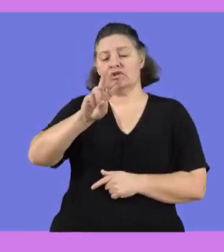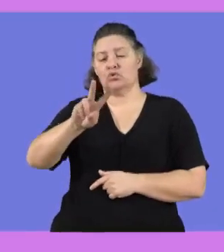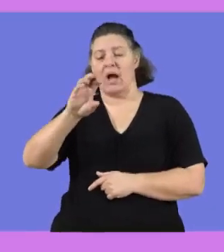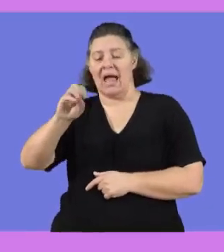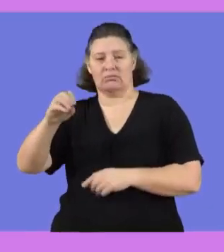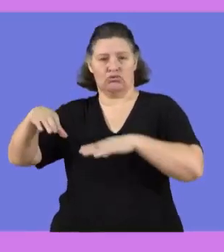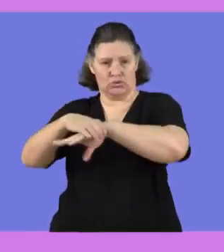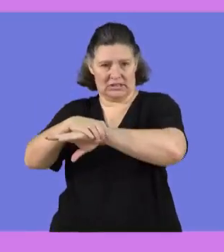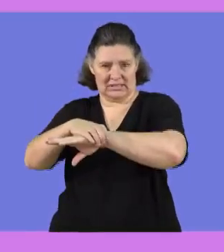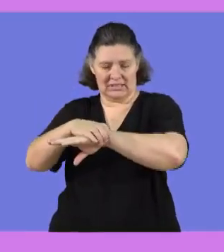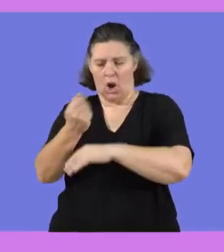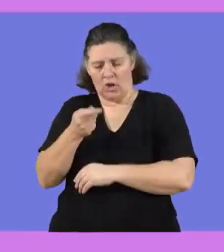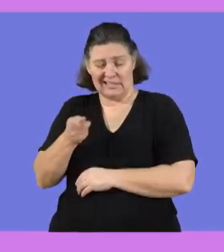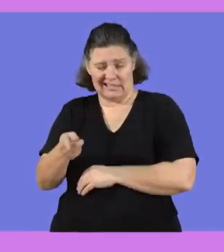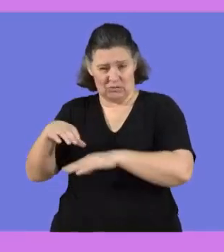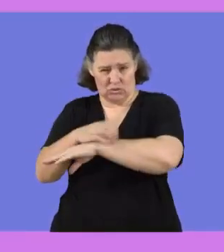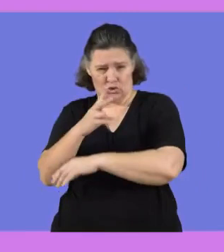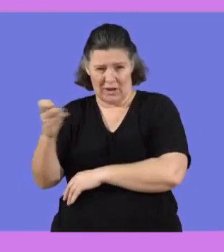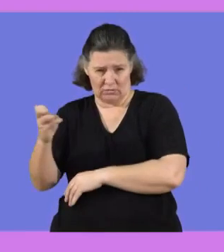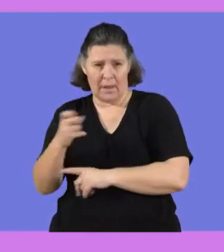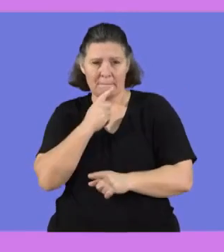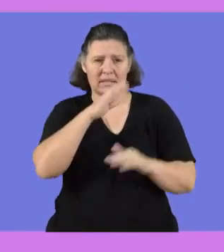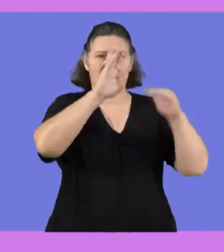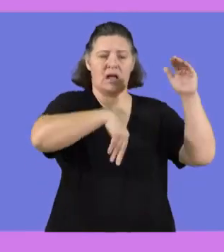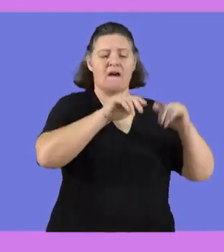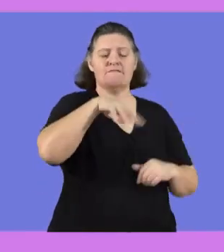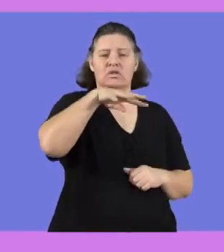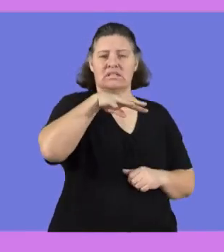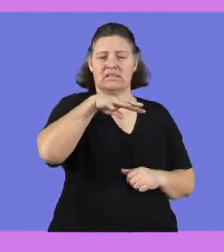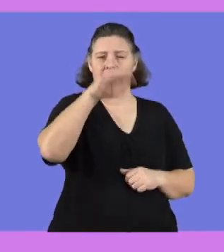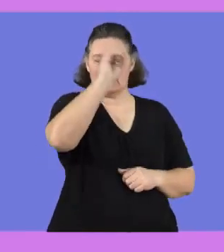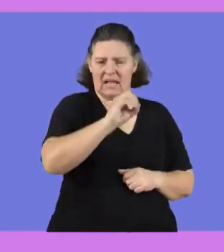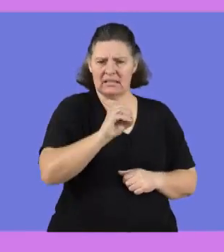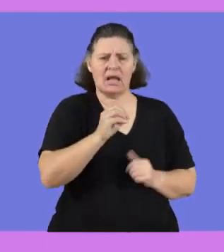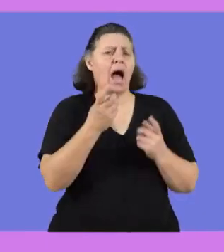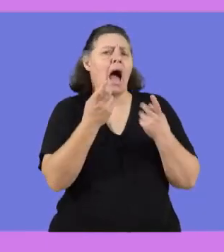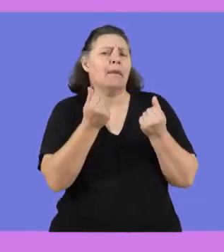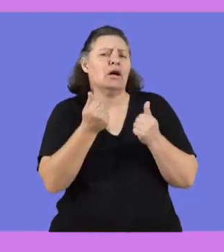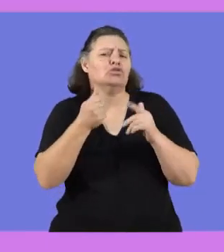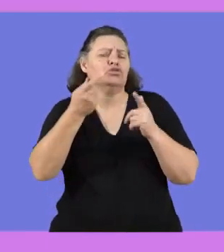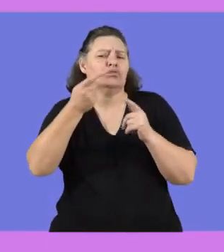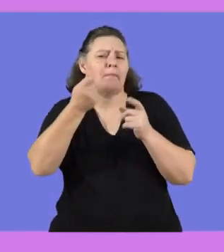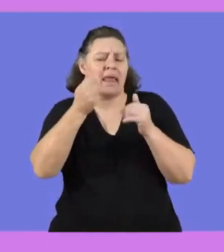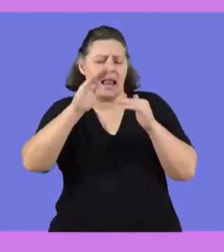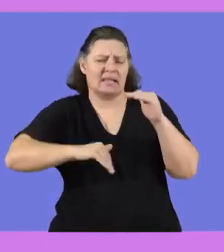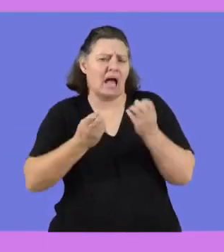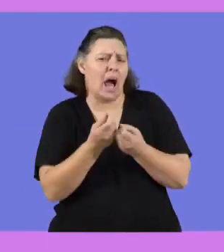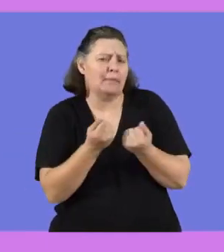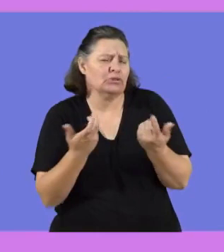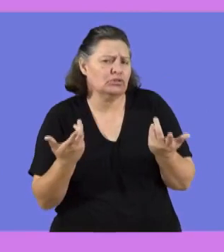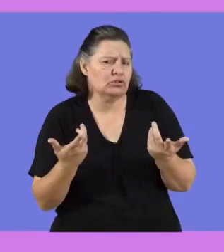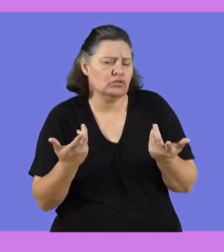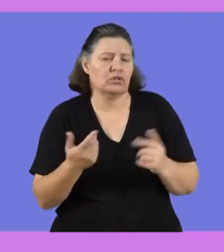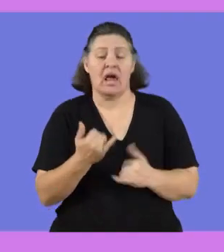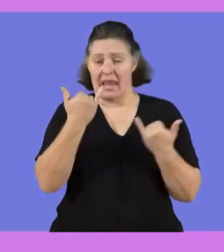14% discount is offered on a 200 pair of shoes, how much discount will you receive?